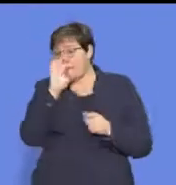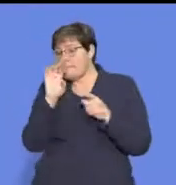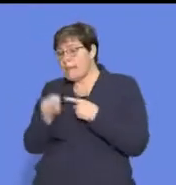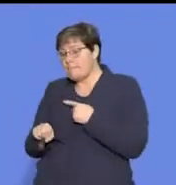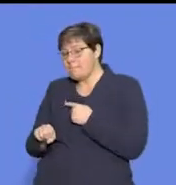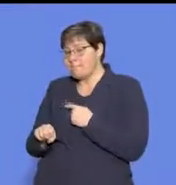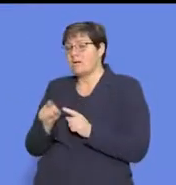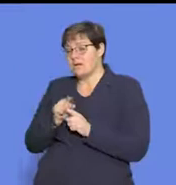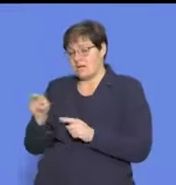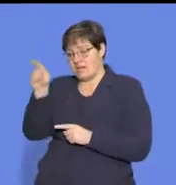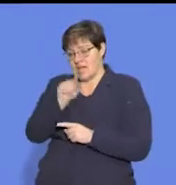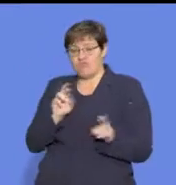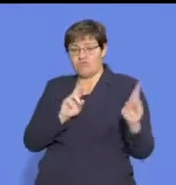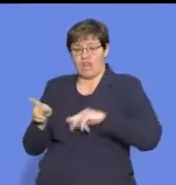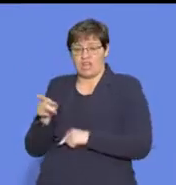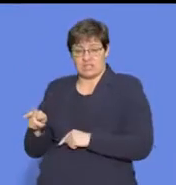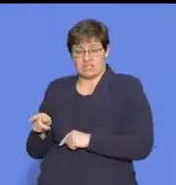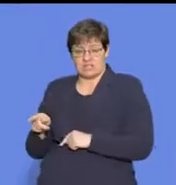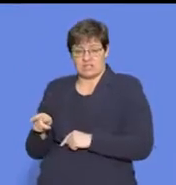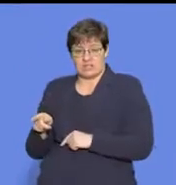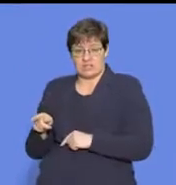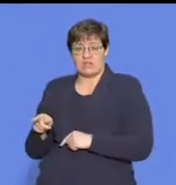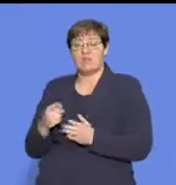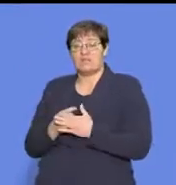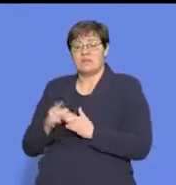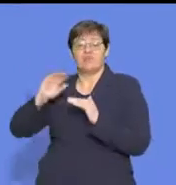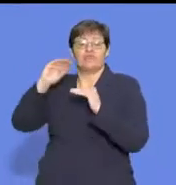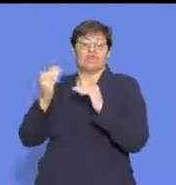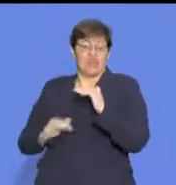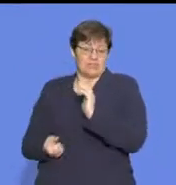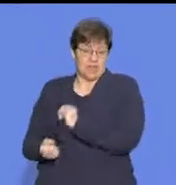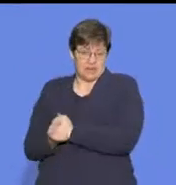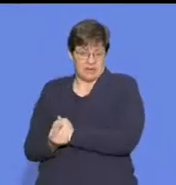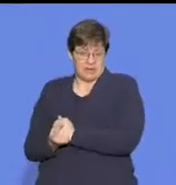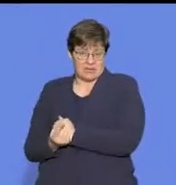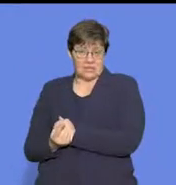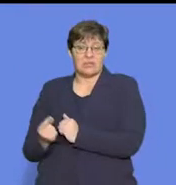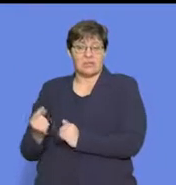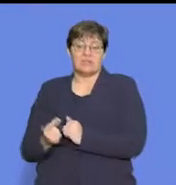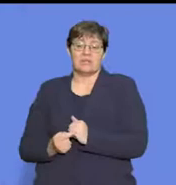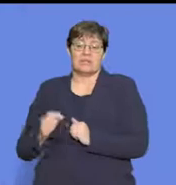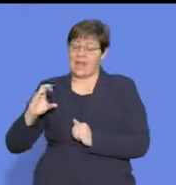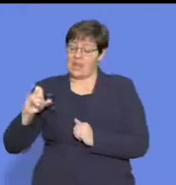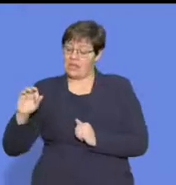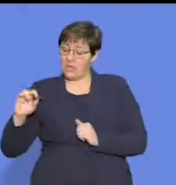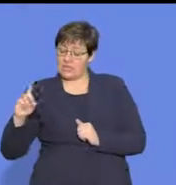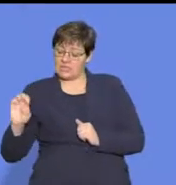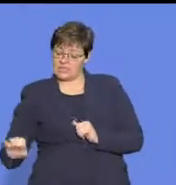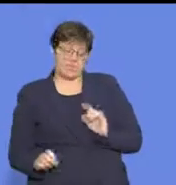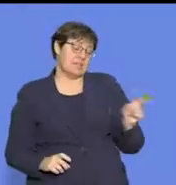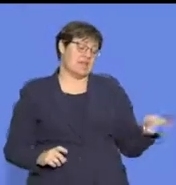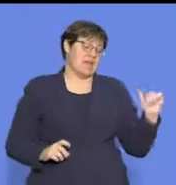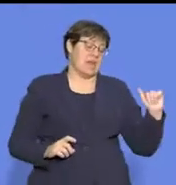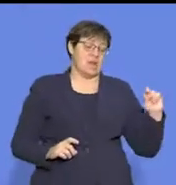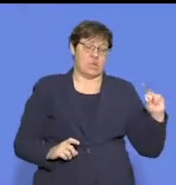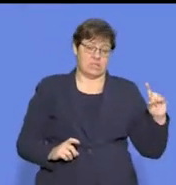we're recognizing that's the reaction for there. It's undergoing reduction. That's the cathode, that's the anode.